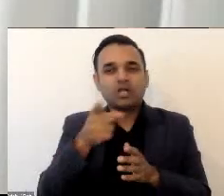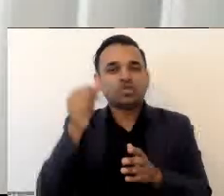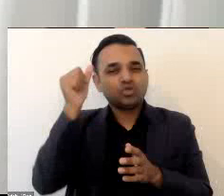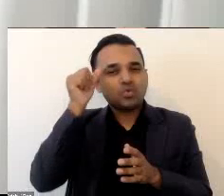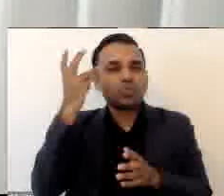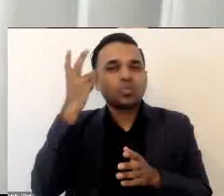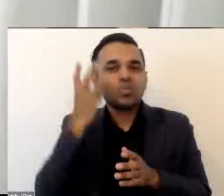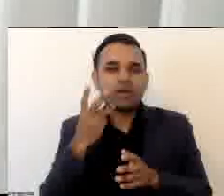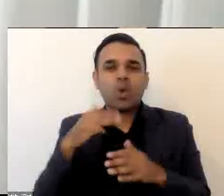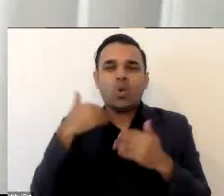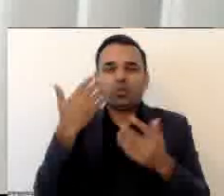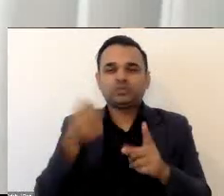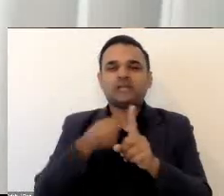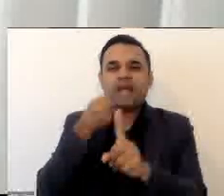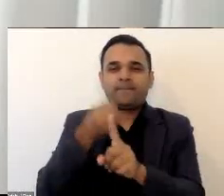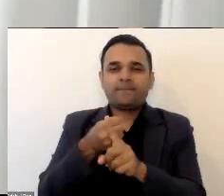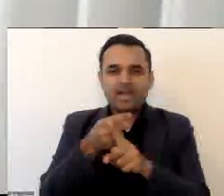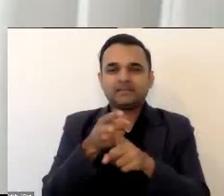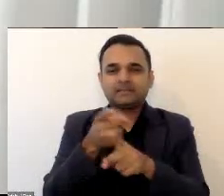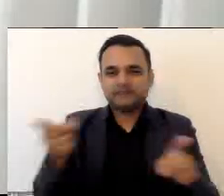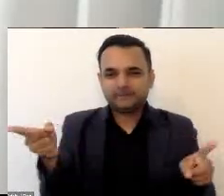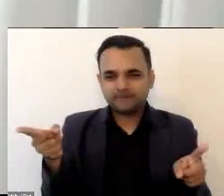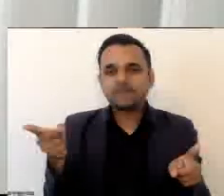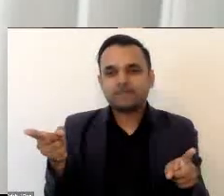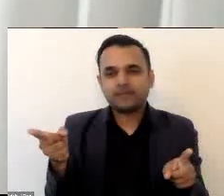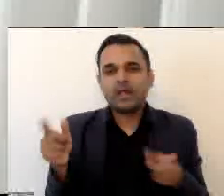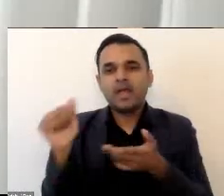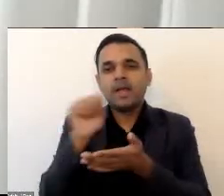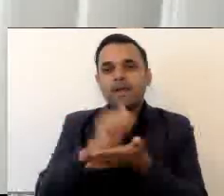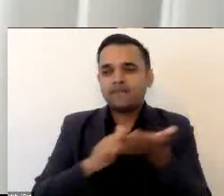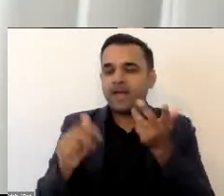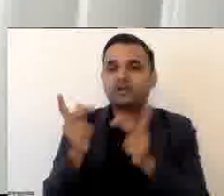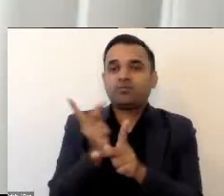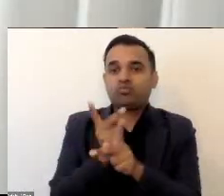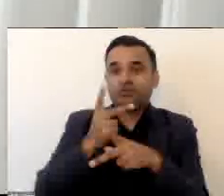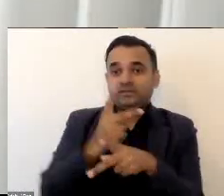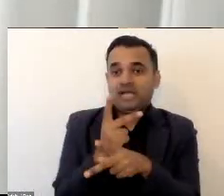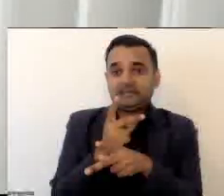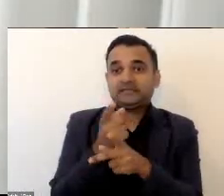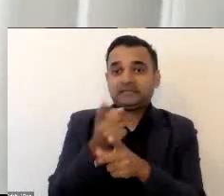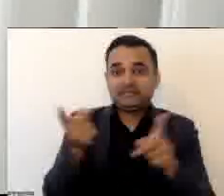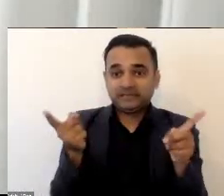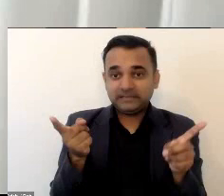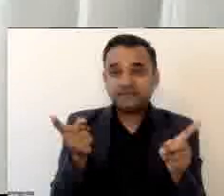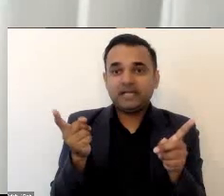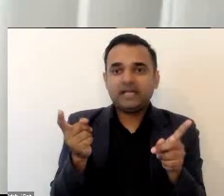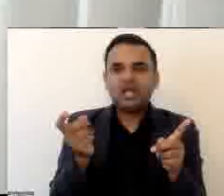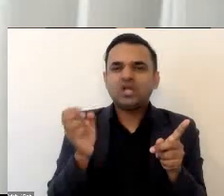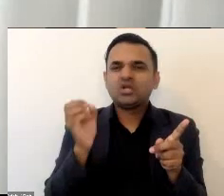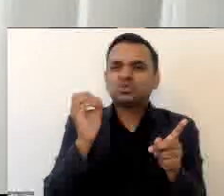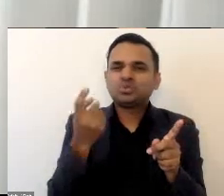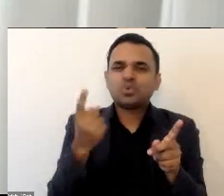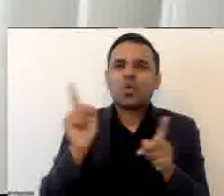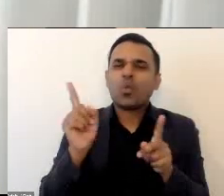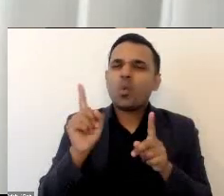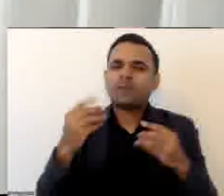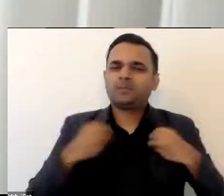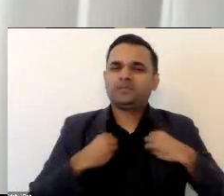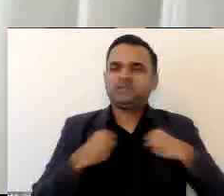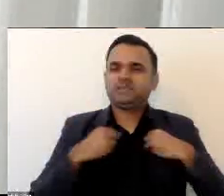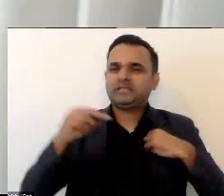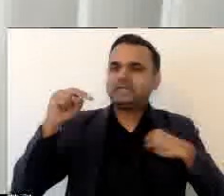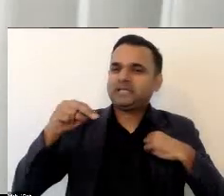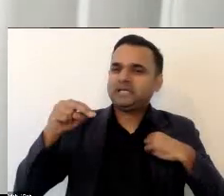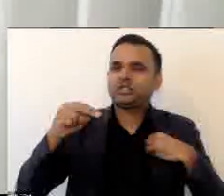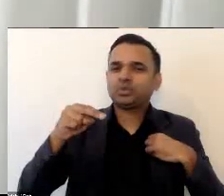in fact, we've just sort of started, I think the trainings are now lined up sort of in mid-December with the businesses on that and with